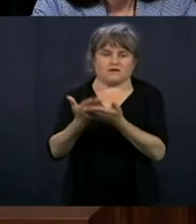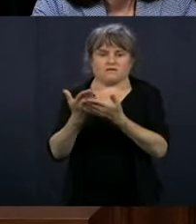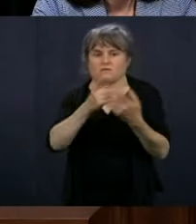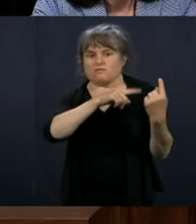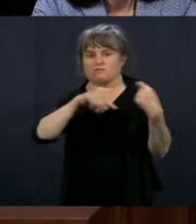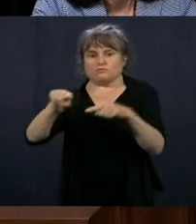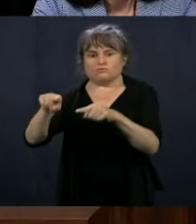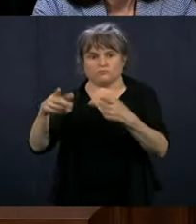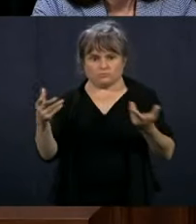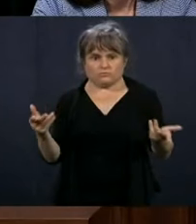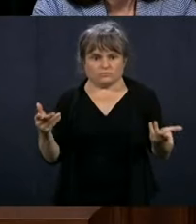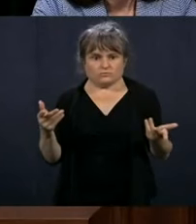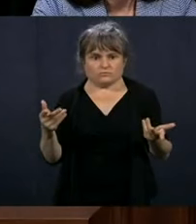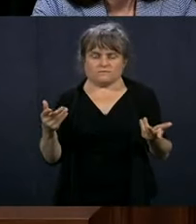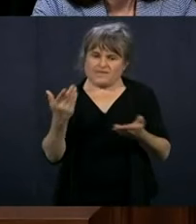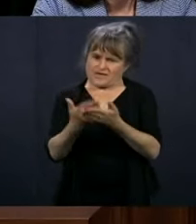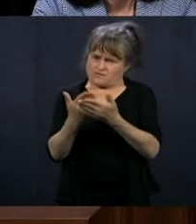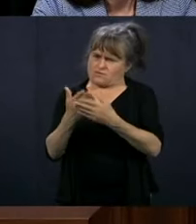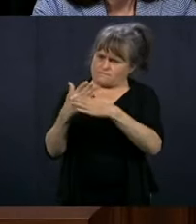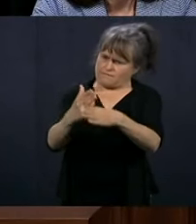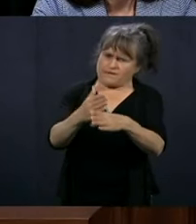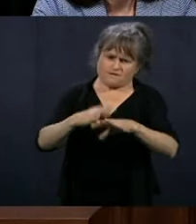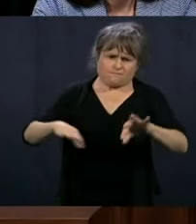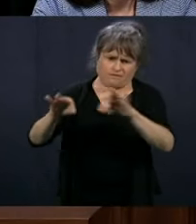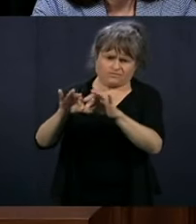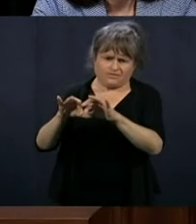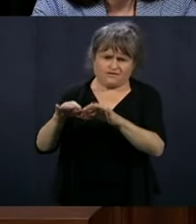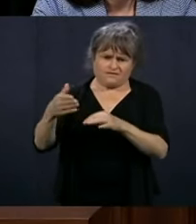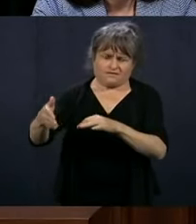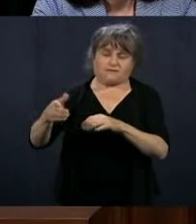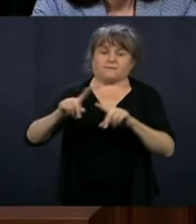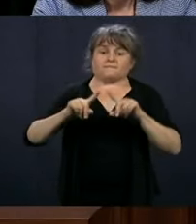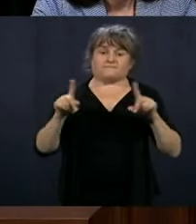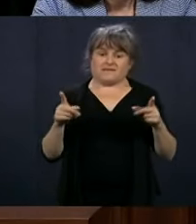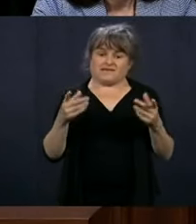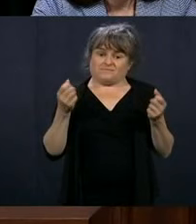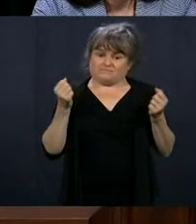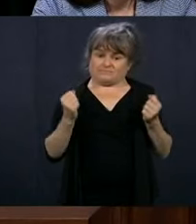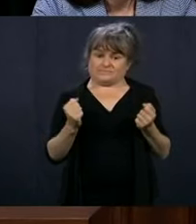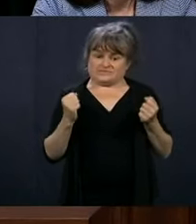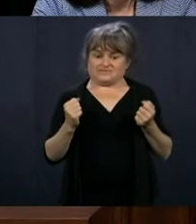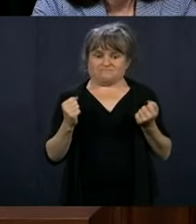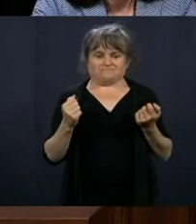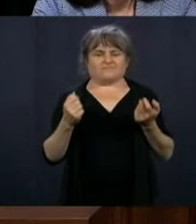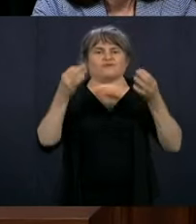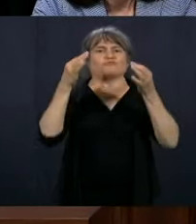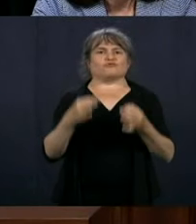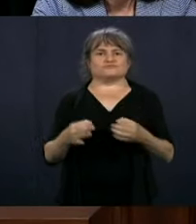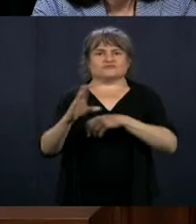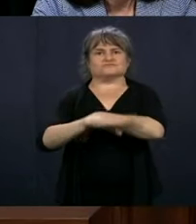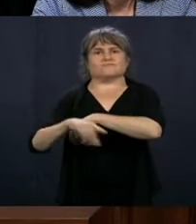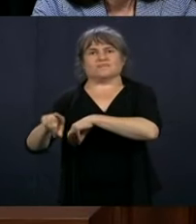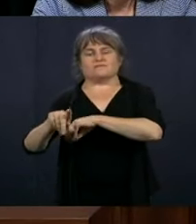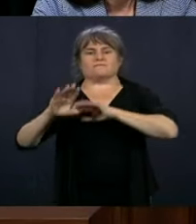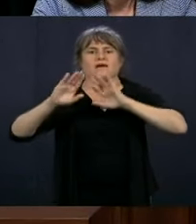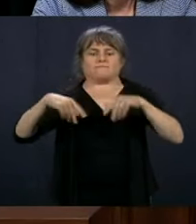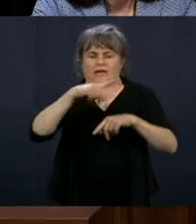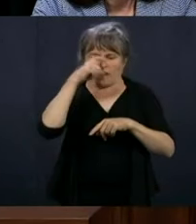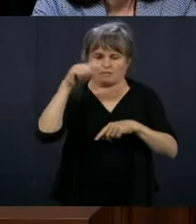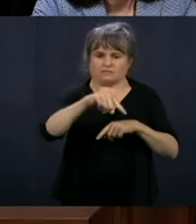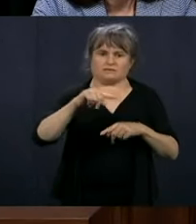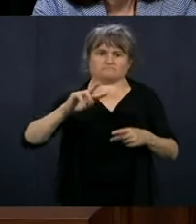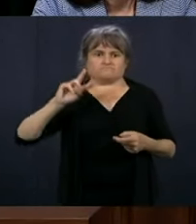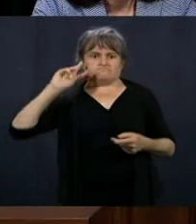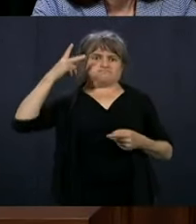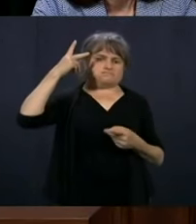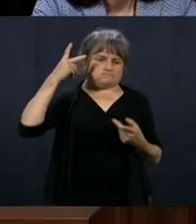The scenarios will be made public this week so that schools can prepare themselves. But the situation could very well change on